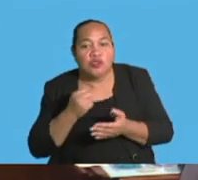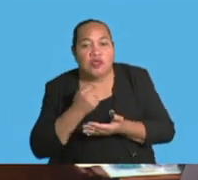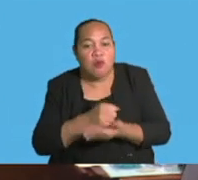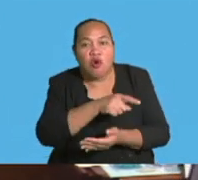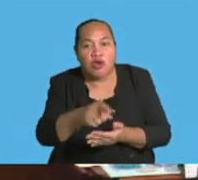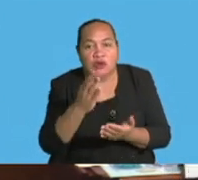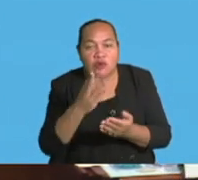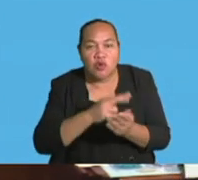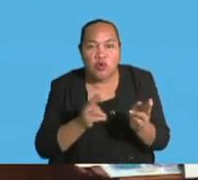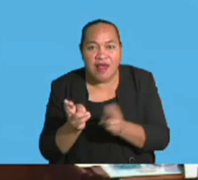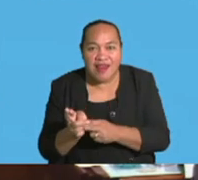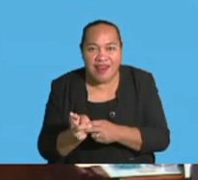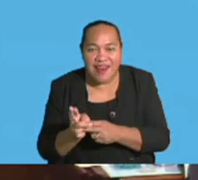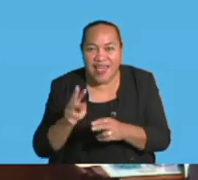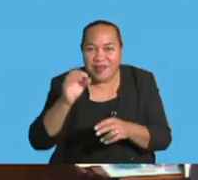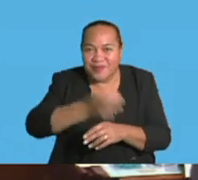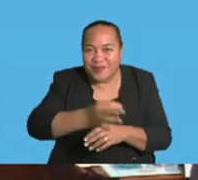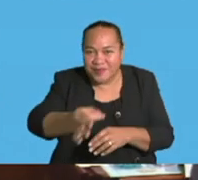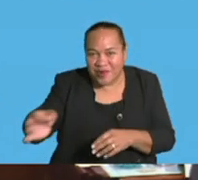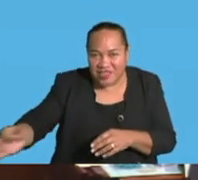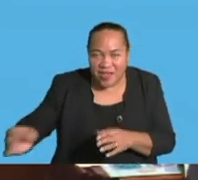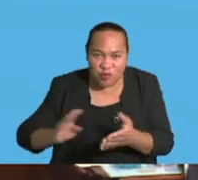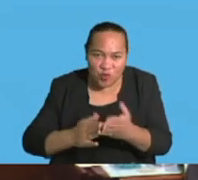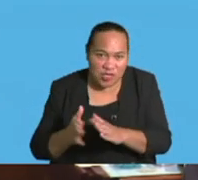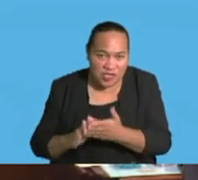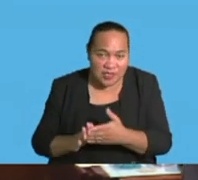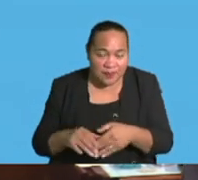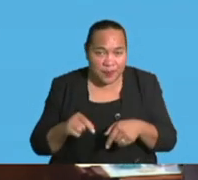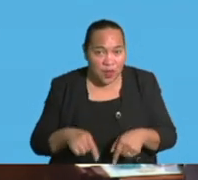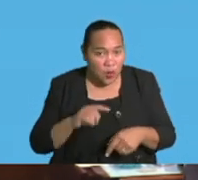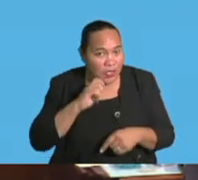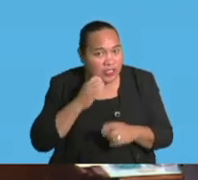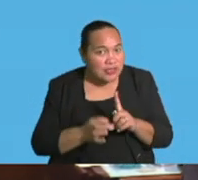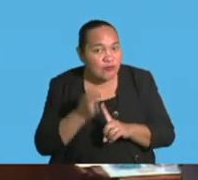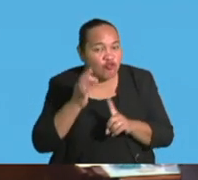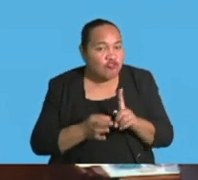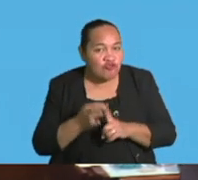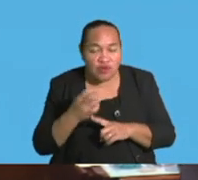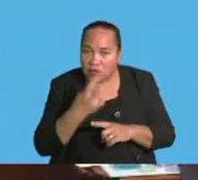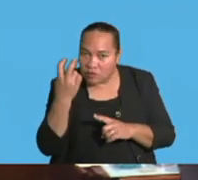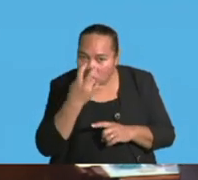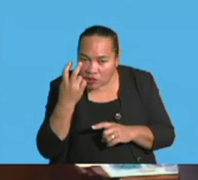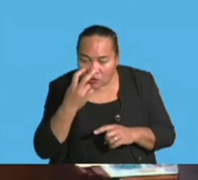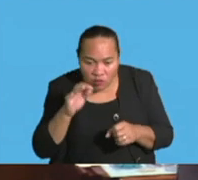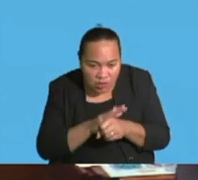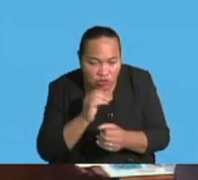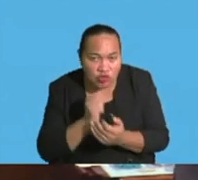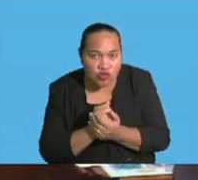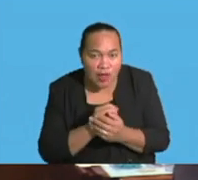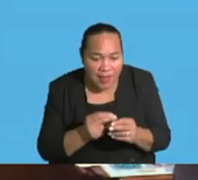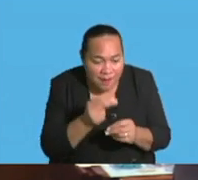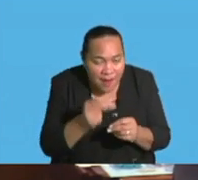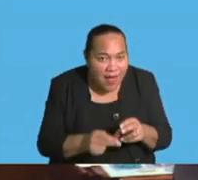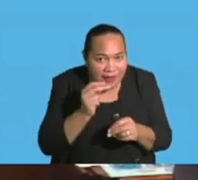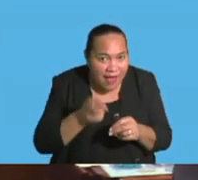communities. The Ministry will improve its monitoring of the work of the Fiji Pine Trust to ensure that the replanting